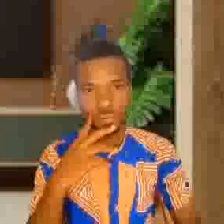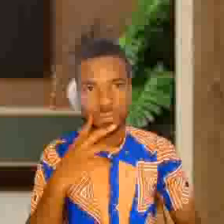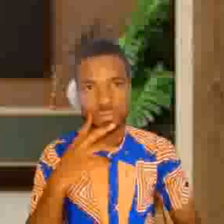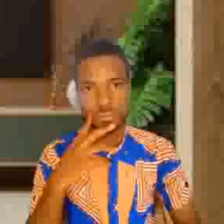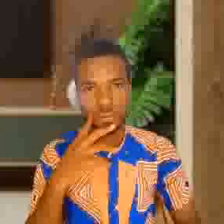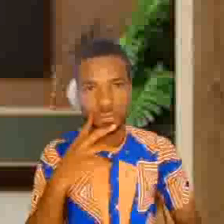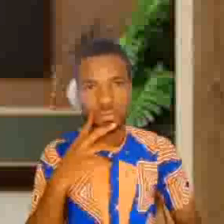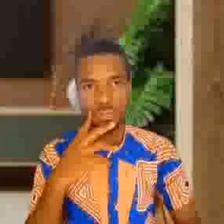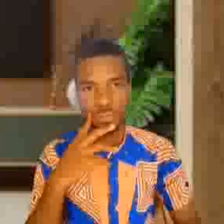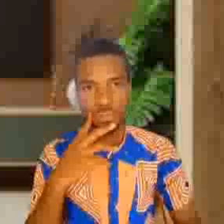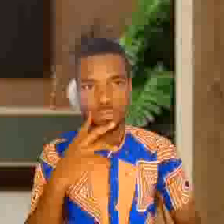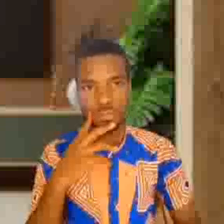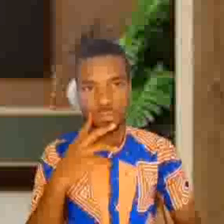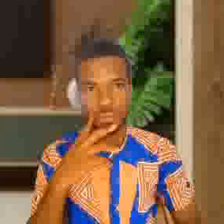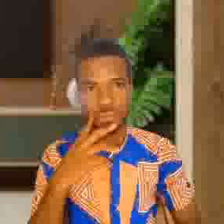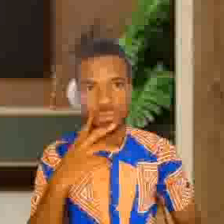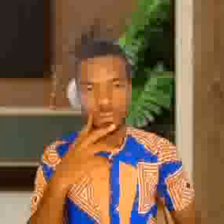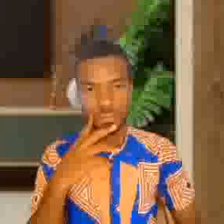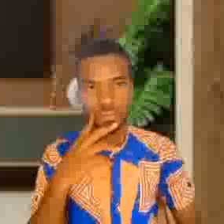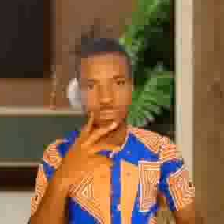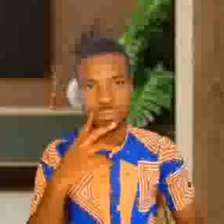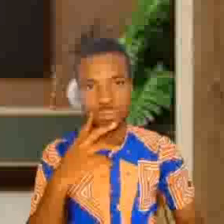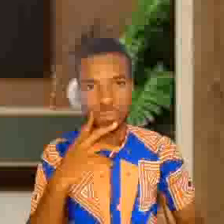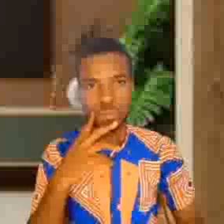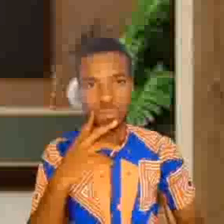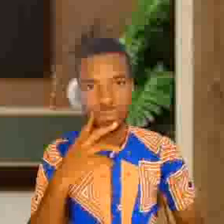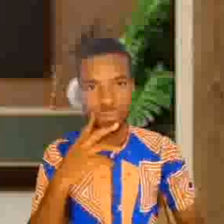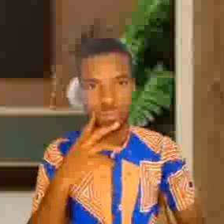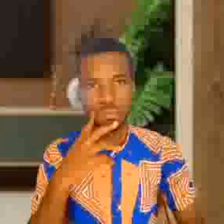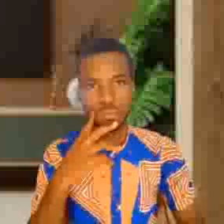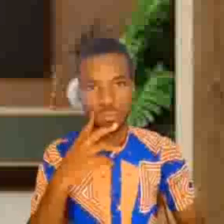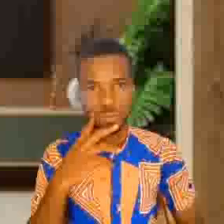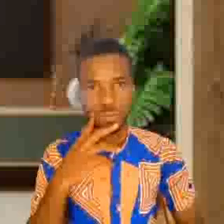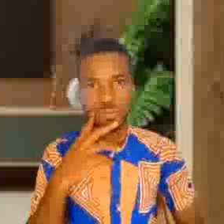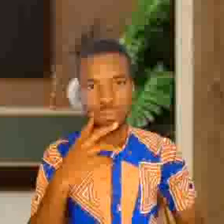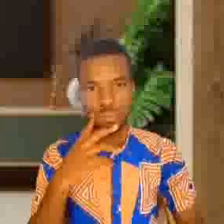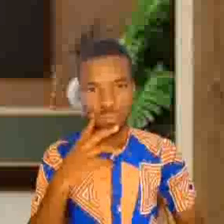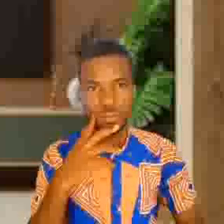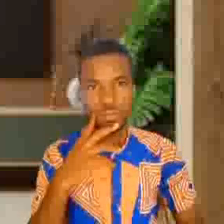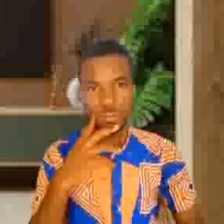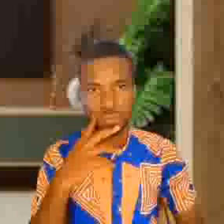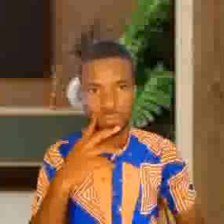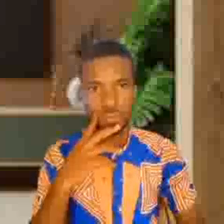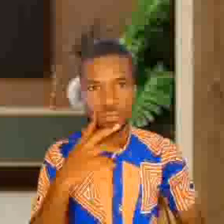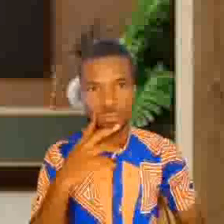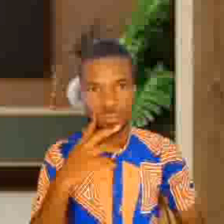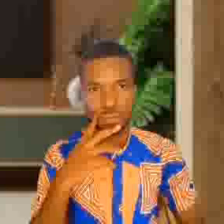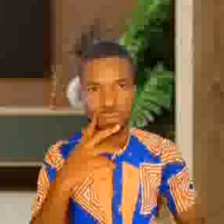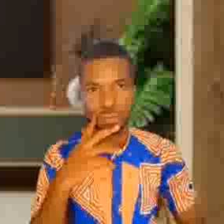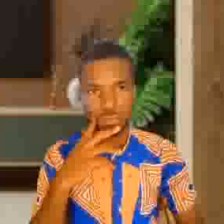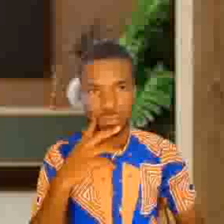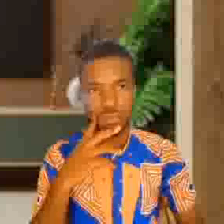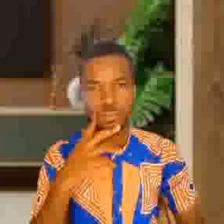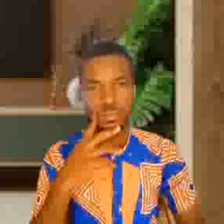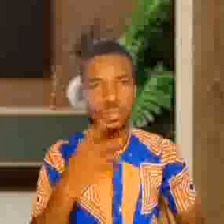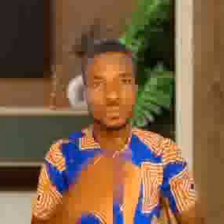your nature to always seek guidance from him before you take a decision, before you take a move? Is that how your life has been structured?